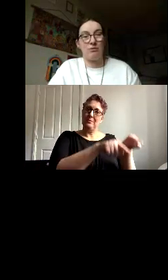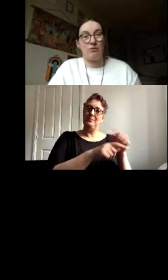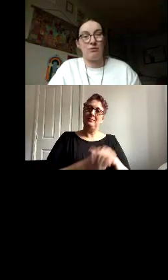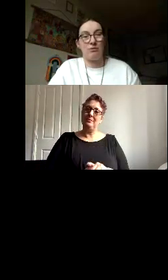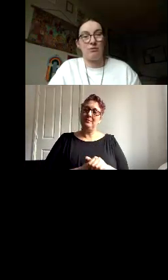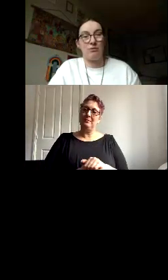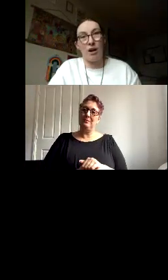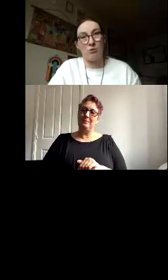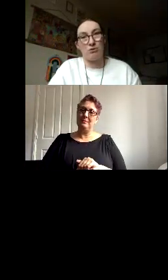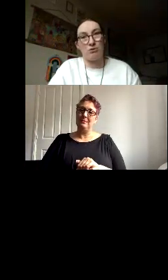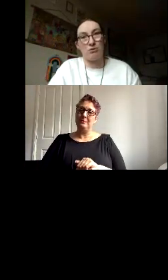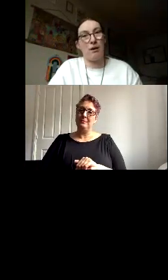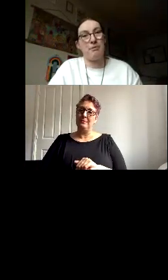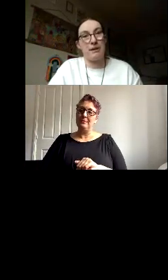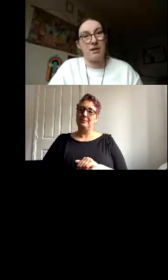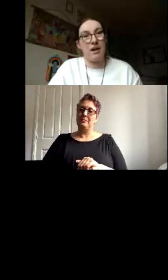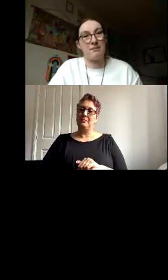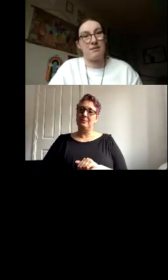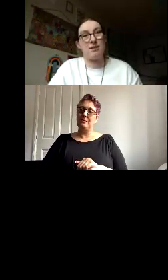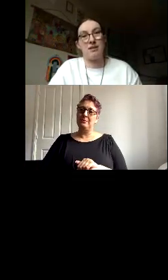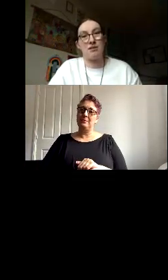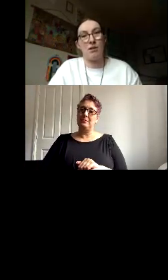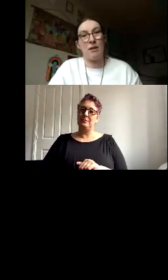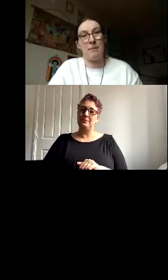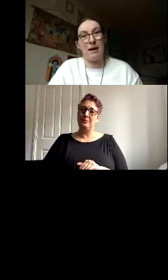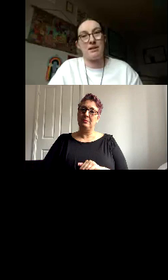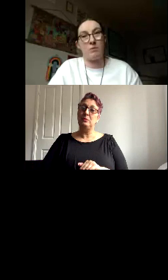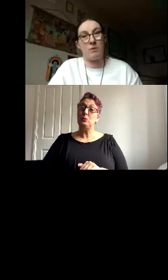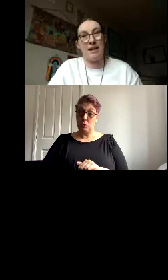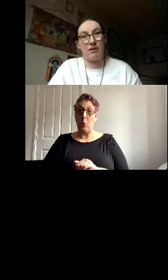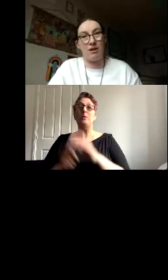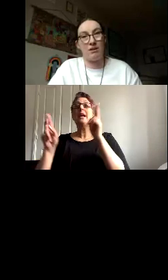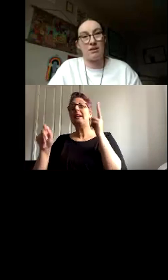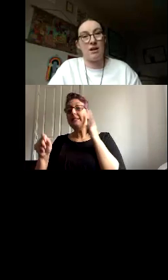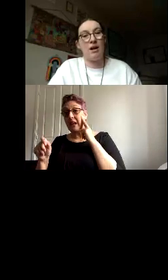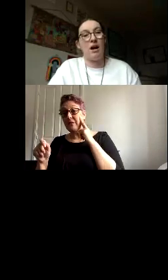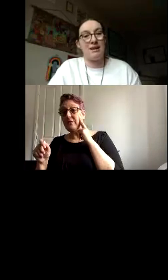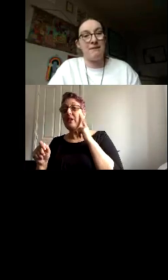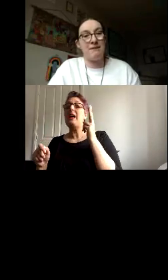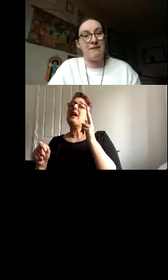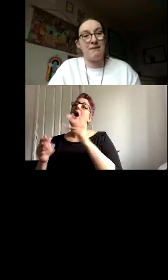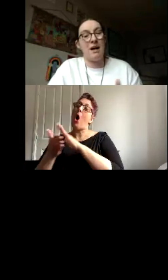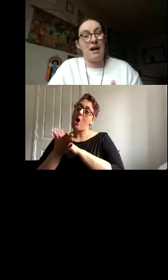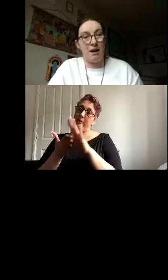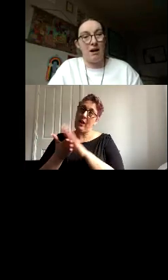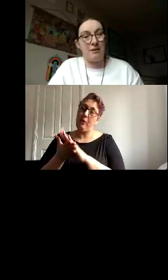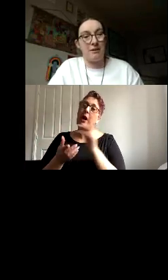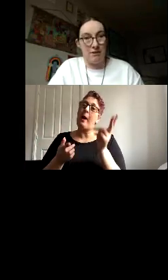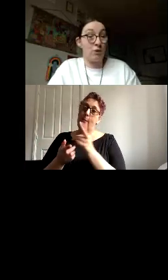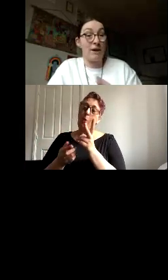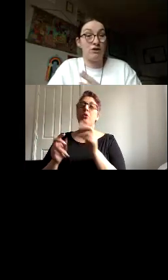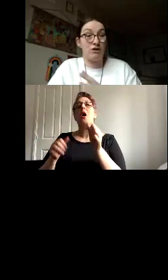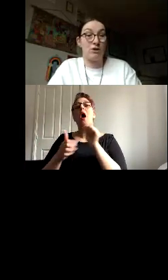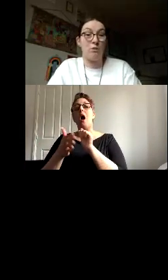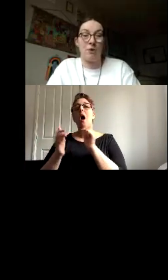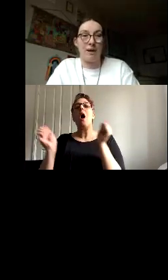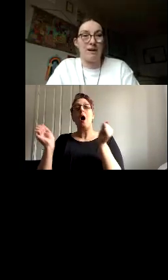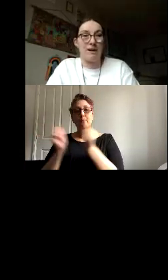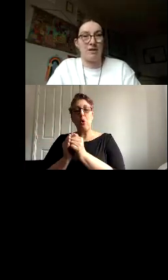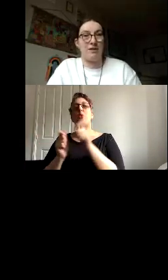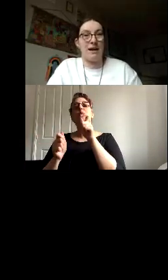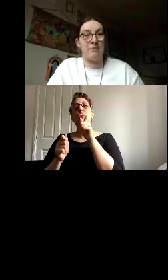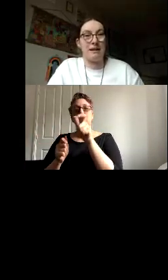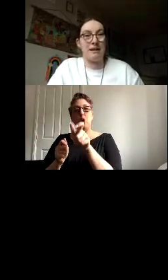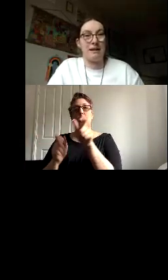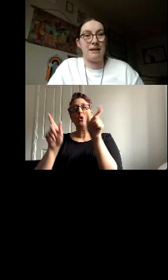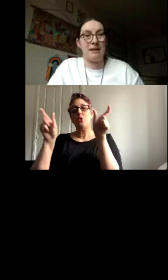culturally appropriate terms to describe a person with hearing loss are deaf and hard of hearing. If you've got questions or you want more